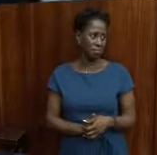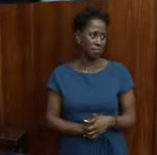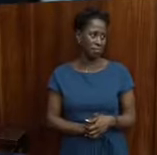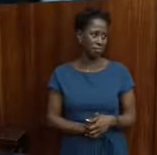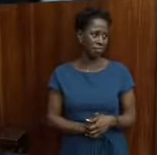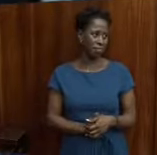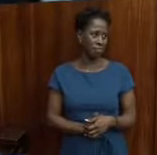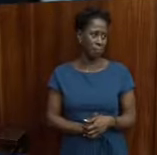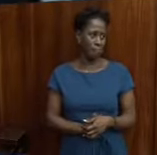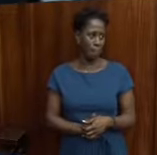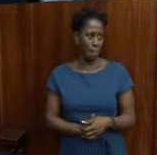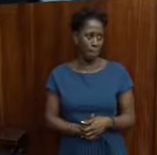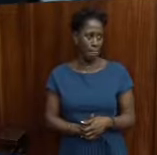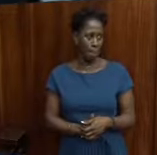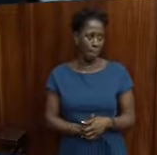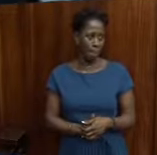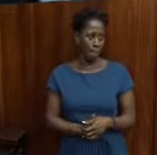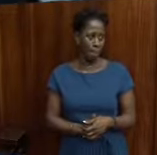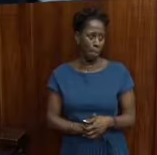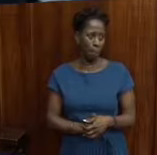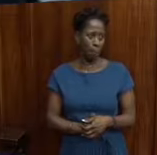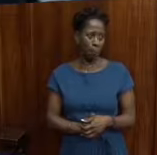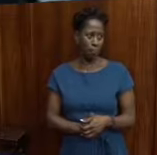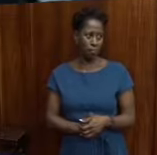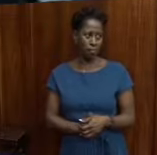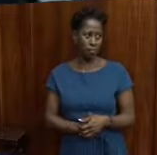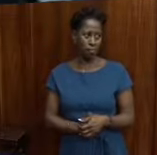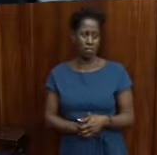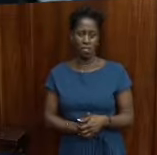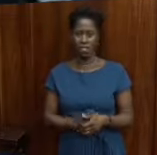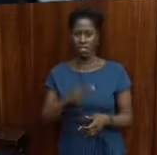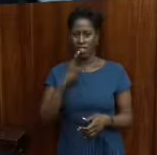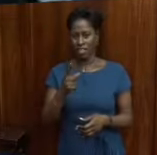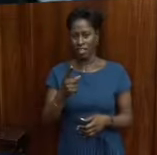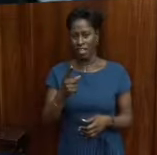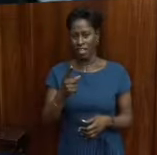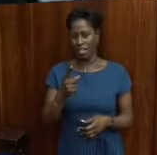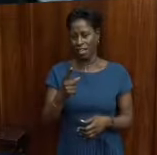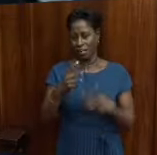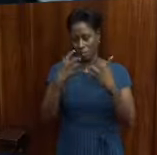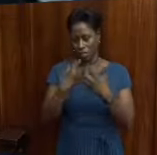Mr. Speaker, a mechanical dryer